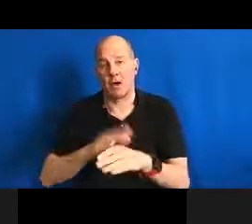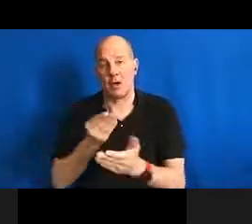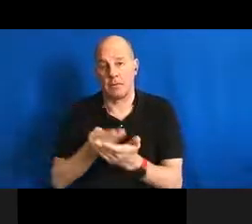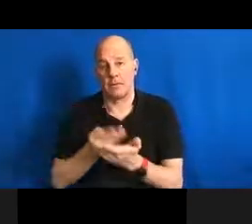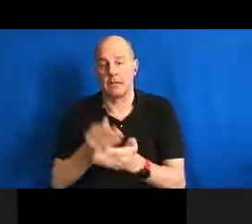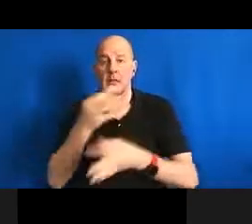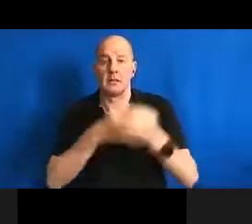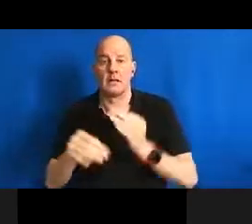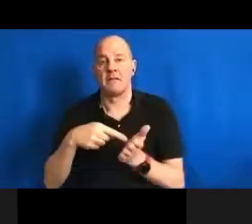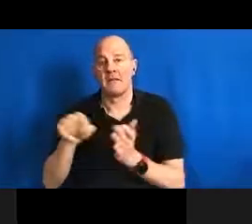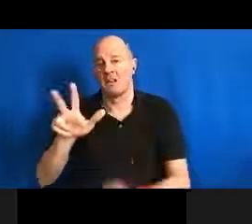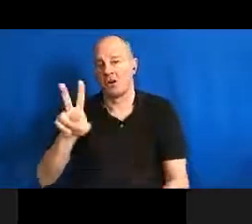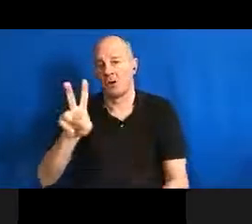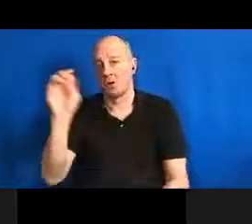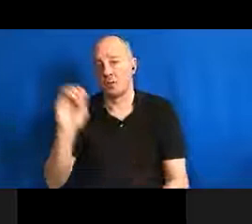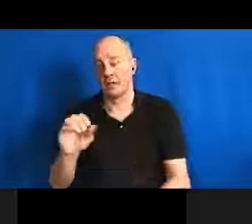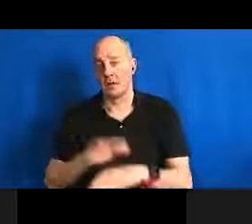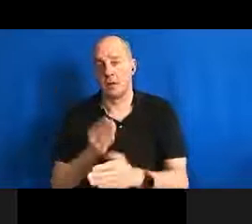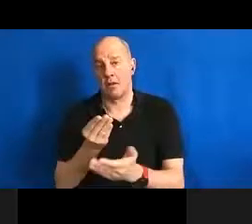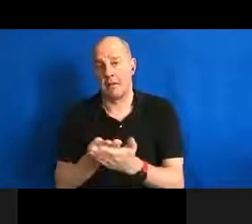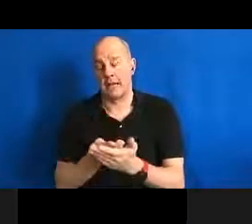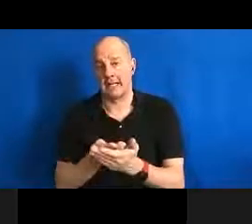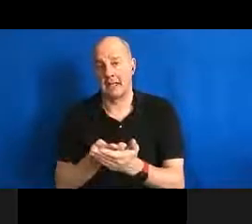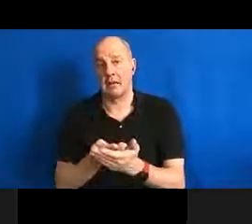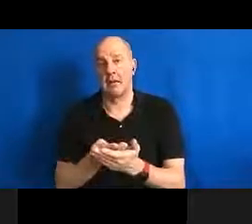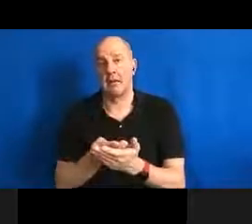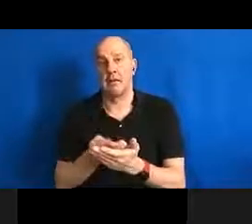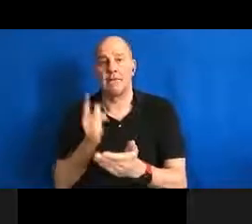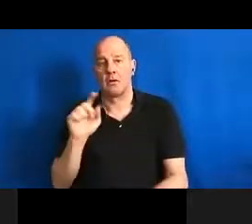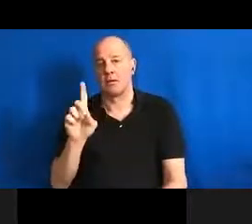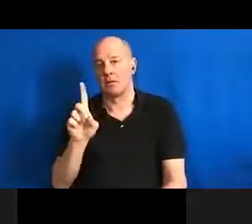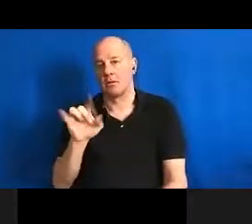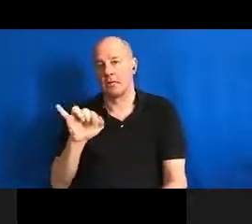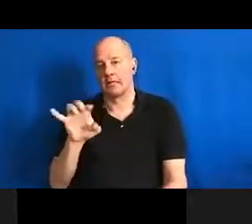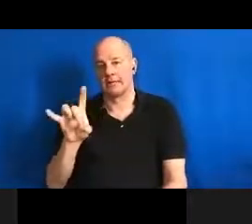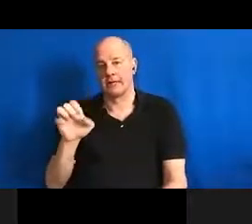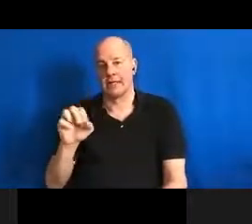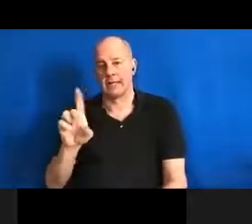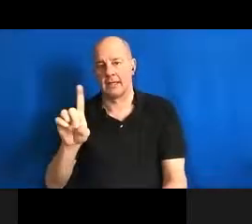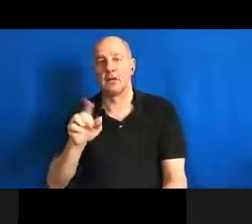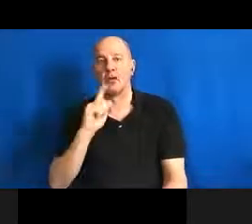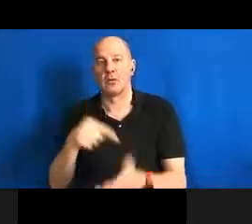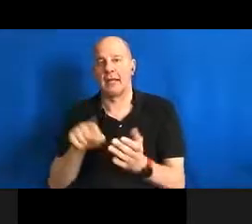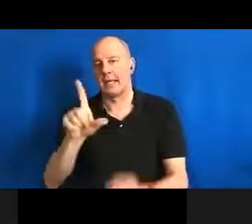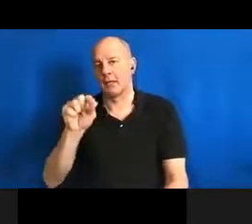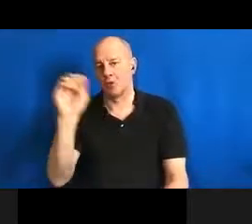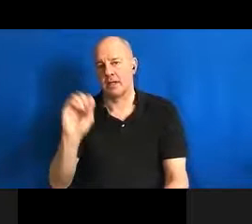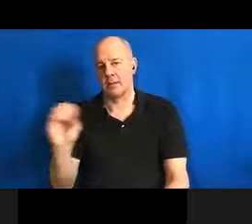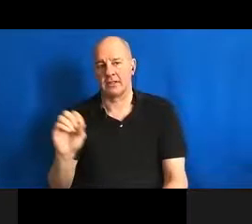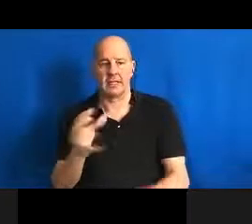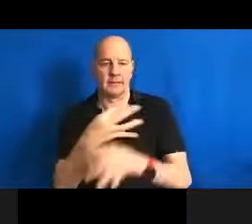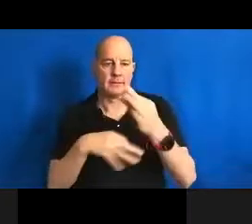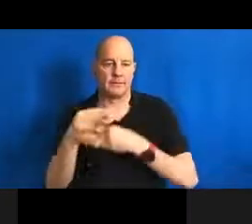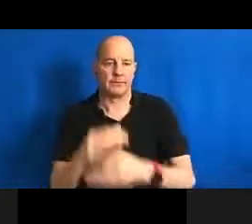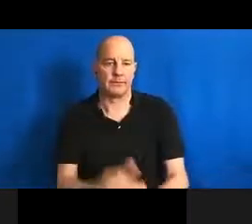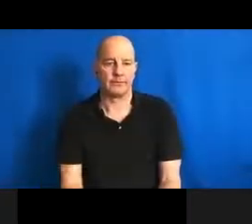like 32% on that money that's coming in the form of dividends, you would be paying around 20% and saving some money. To